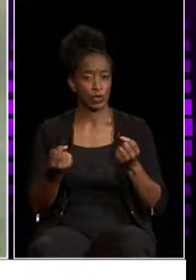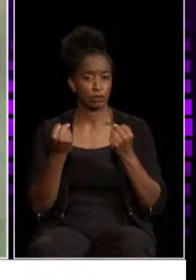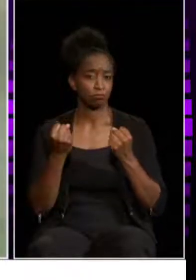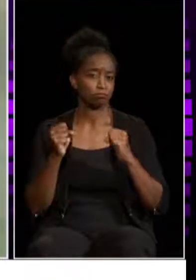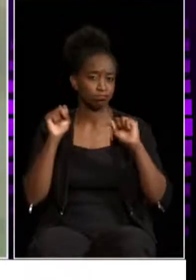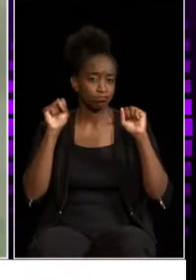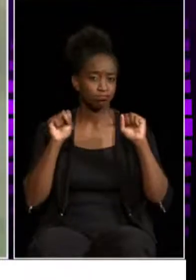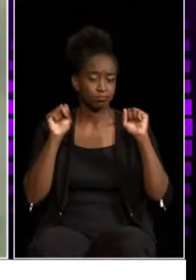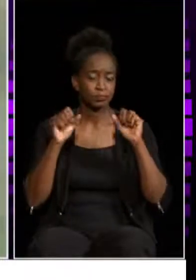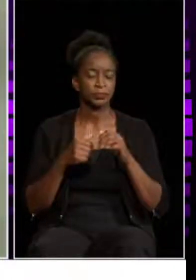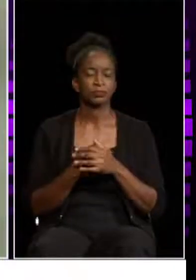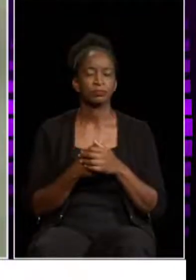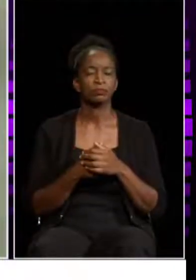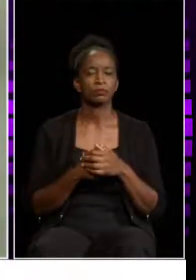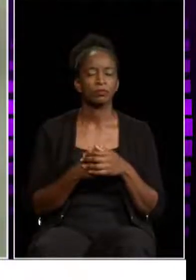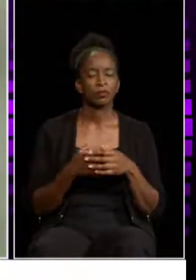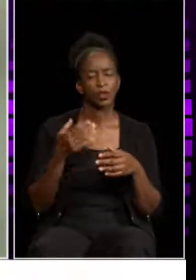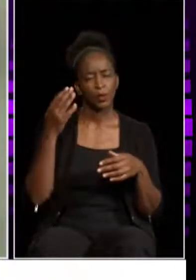and neurodivergent,